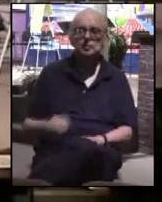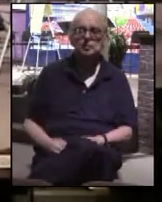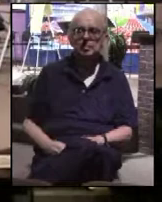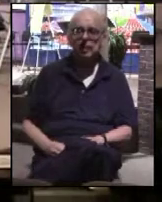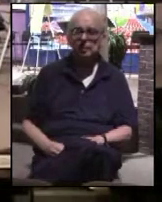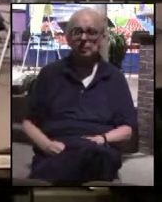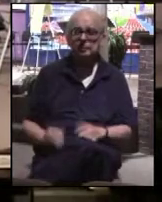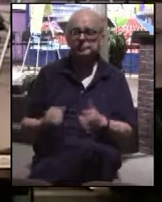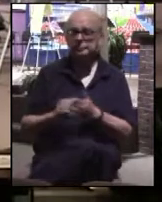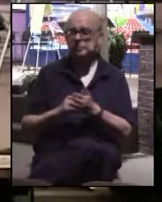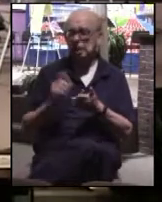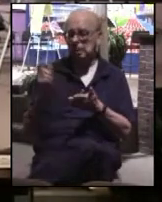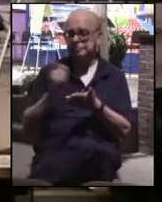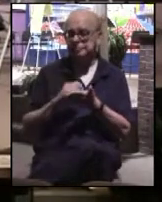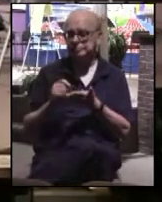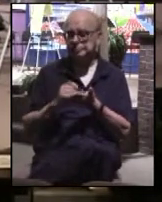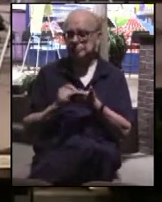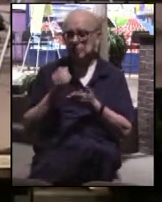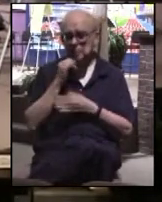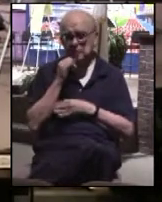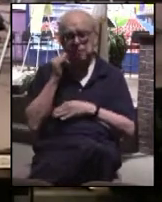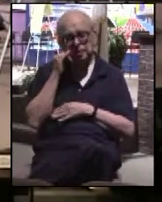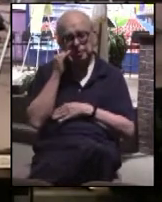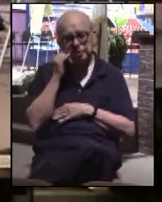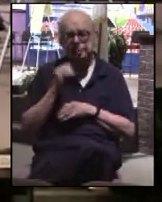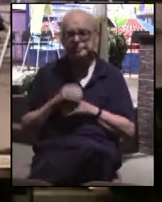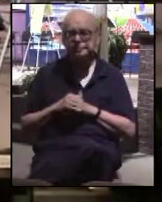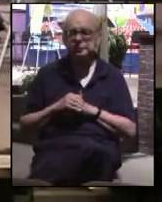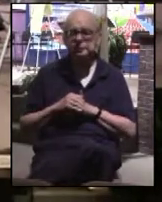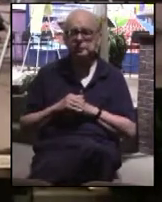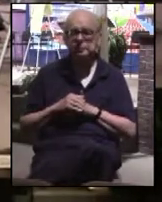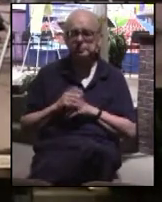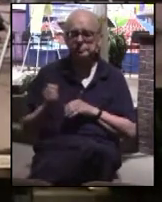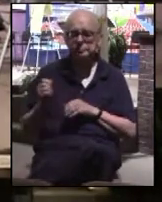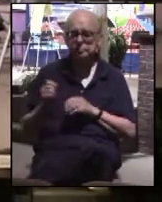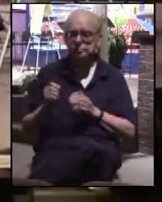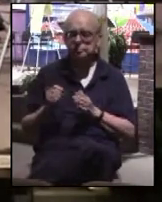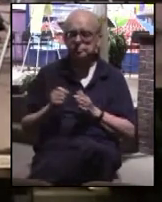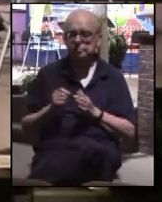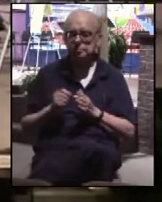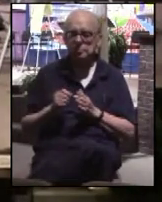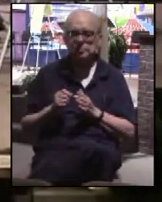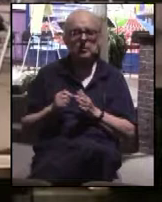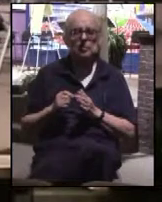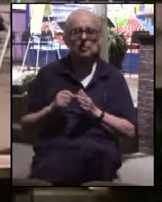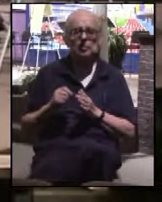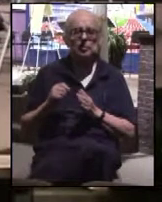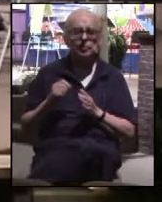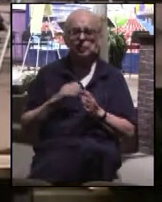this was written yesterday and was published in the newspaper